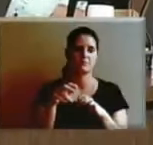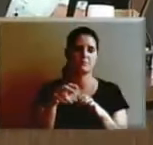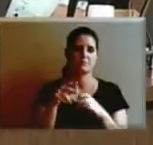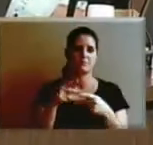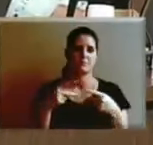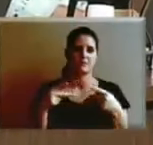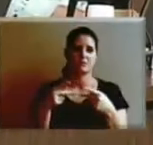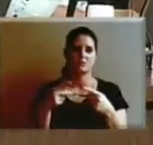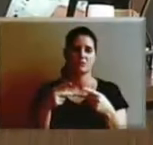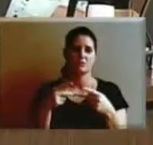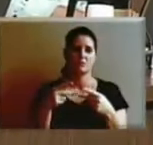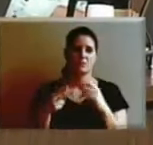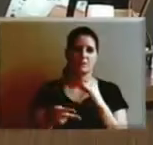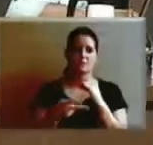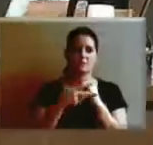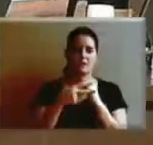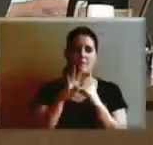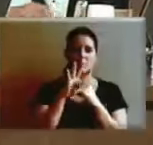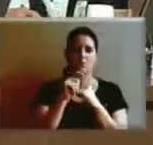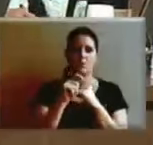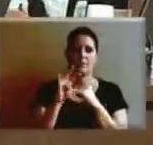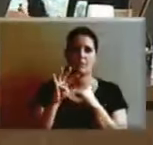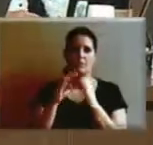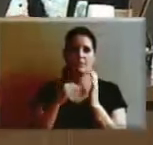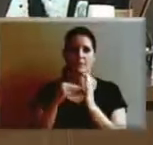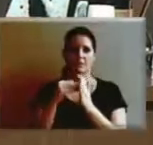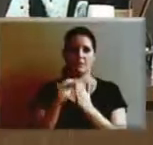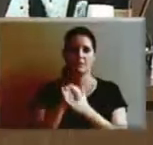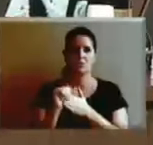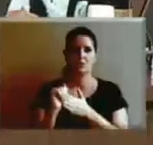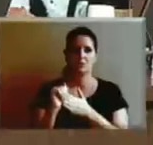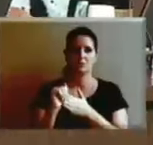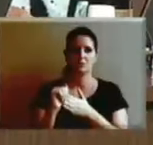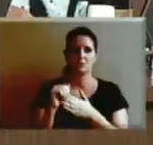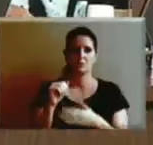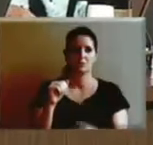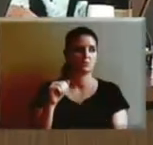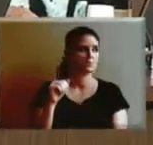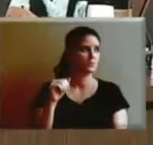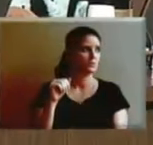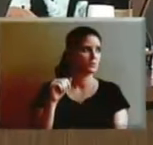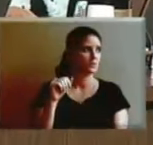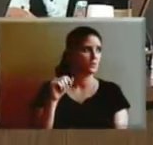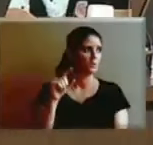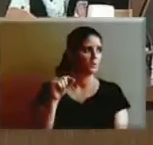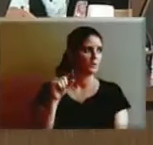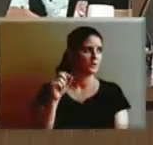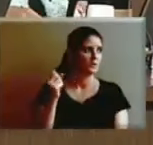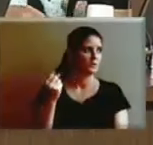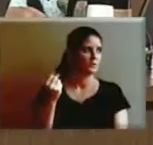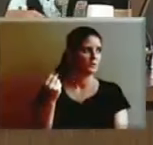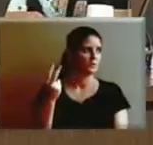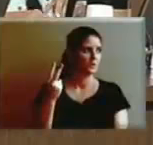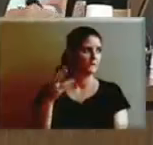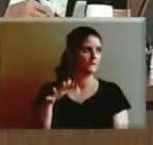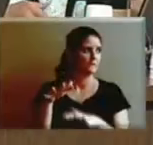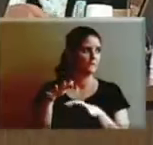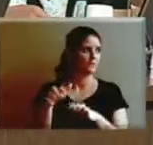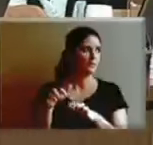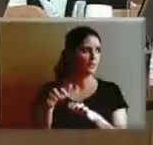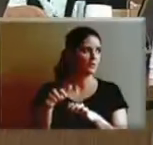In 12-13, we continue to have additional savings, and we froze administrative salaries.